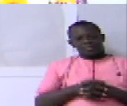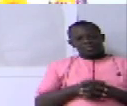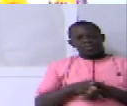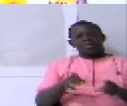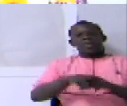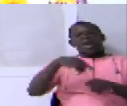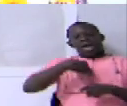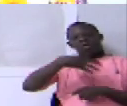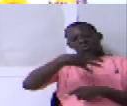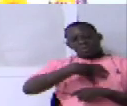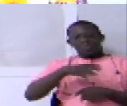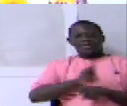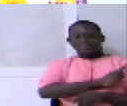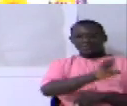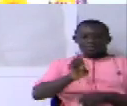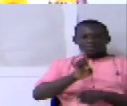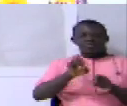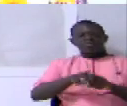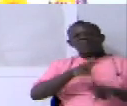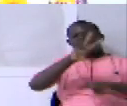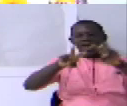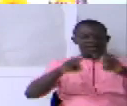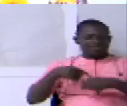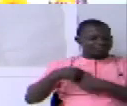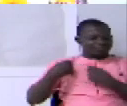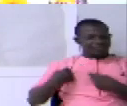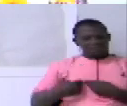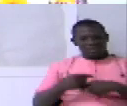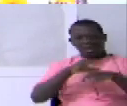I want them to find a place in their hearts. Though